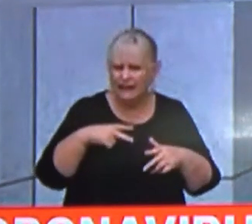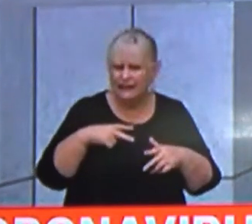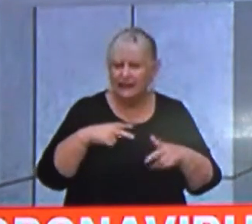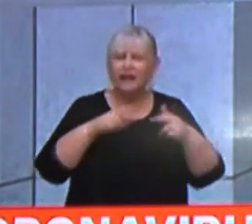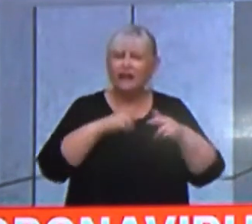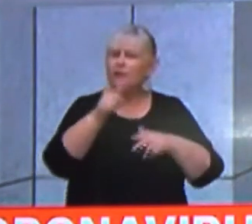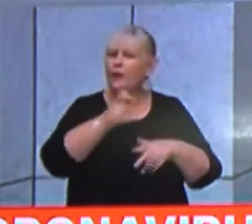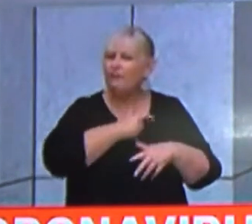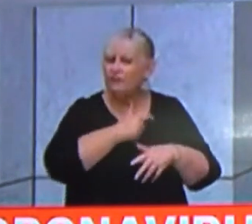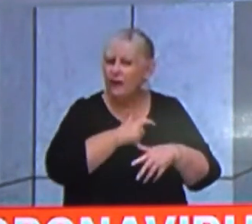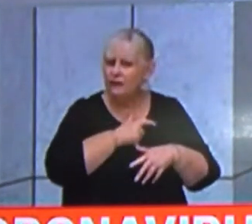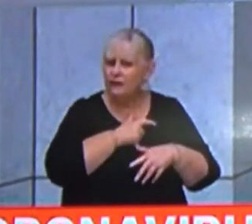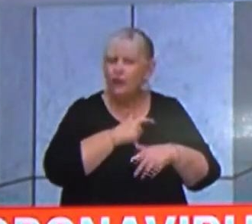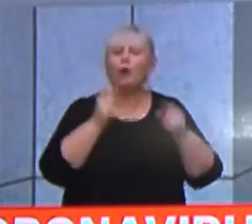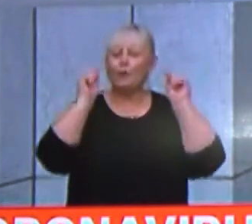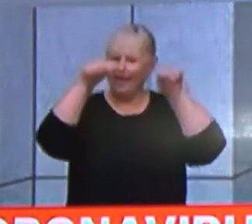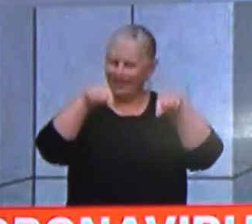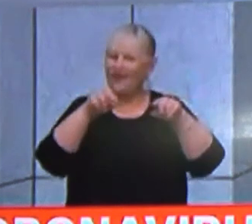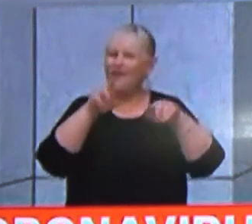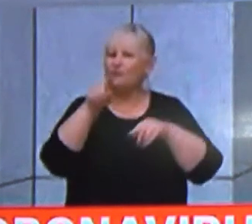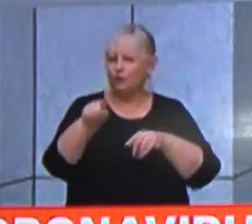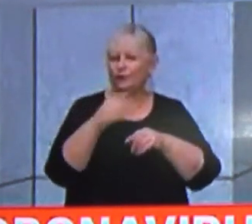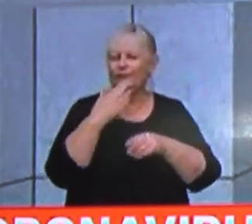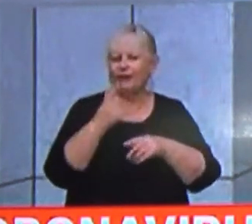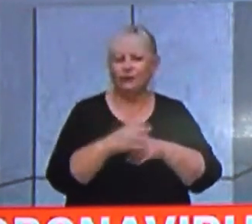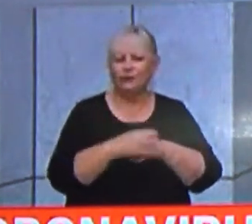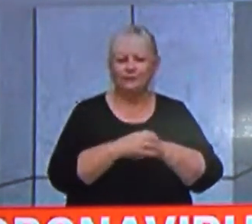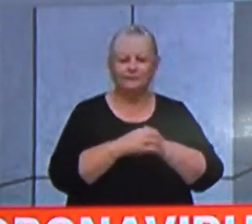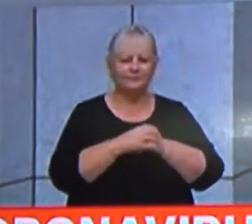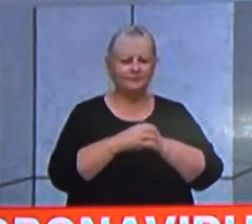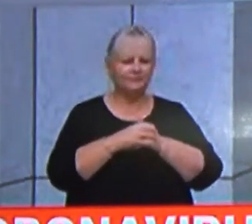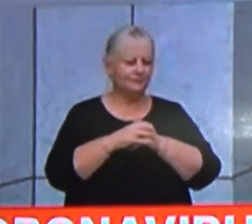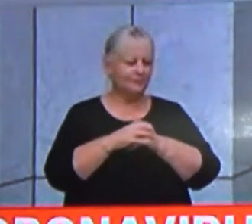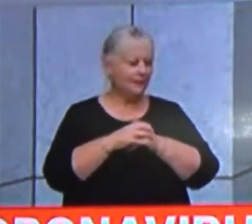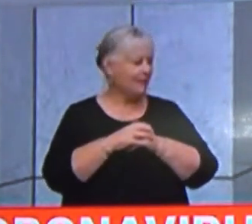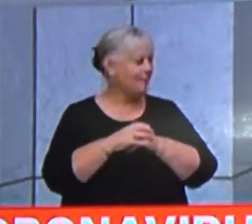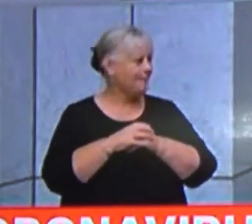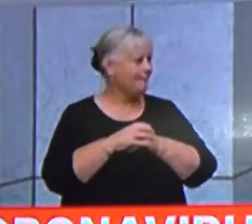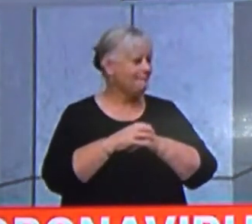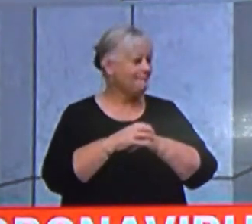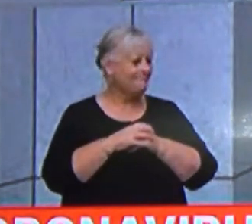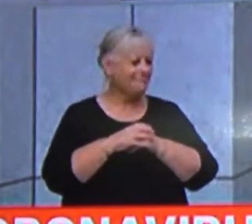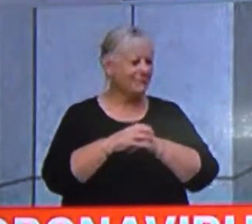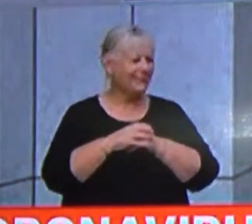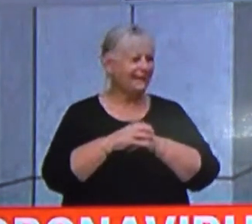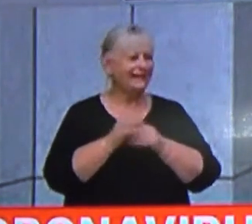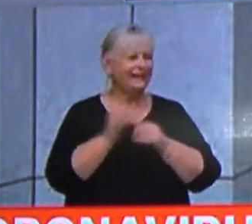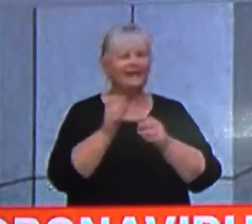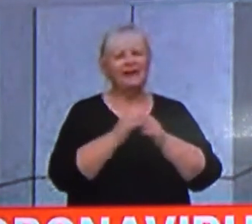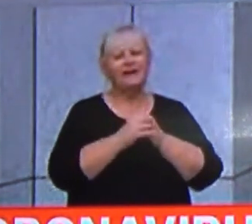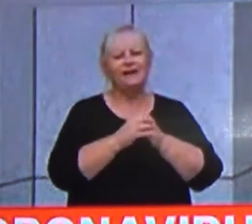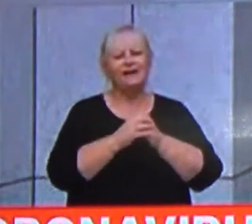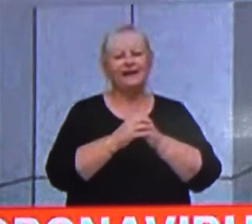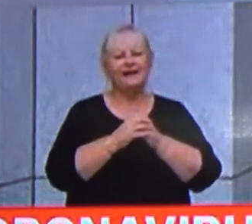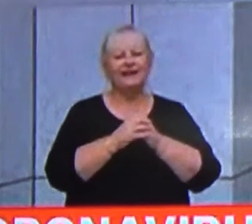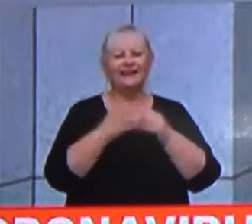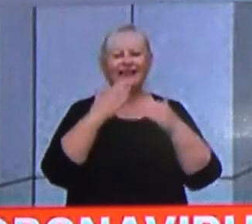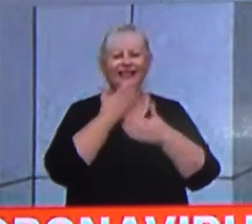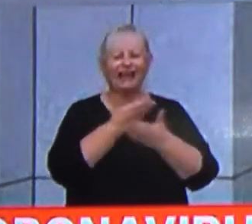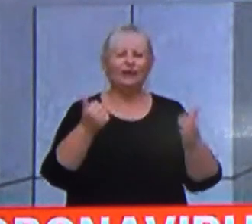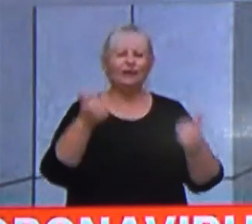and well-being of every Australian, whether we come into this mentally well, whether we come into it mentally ill, whether we come into it